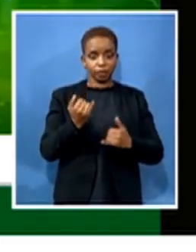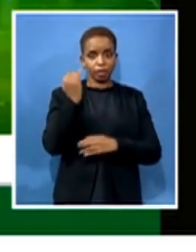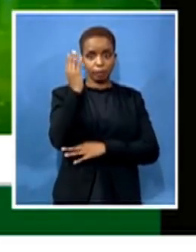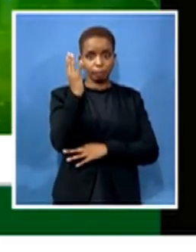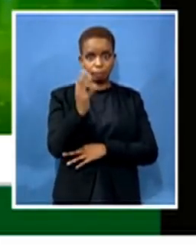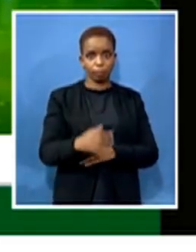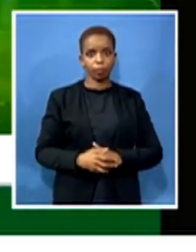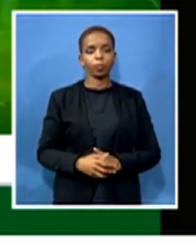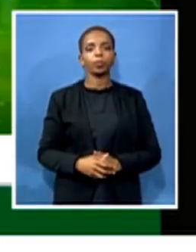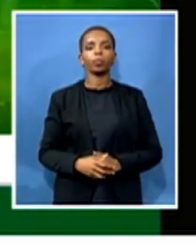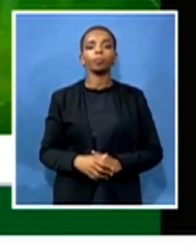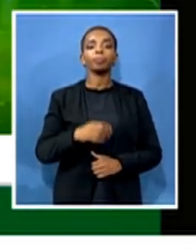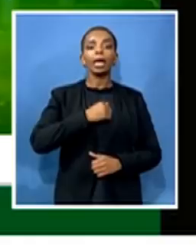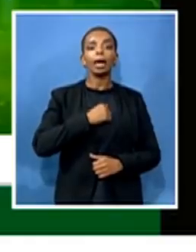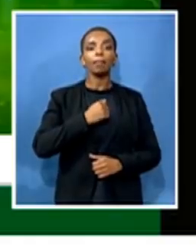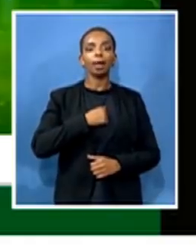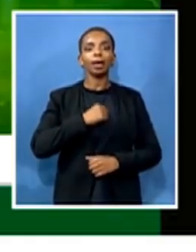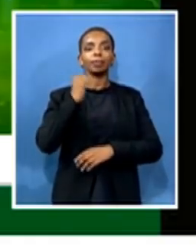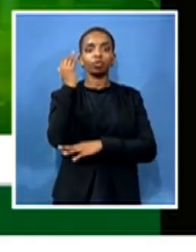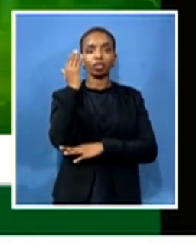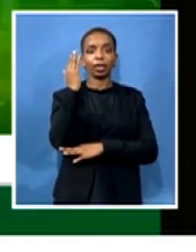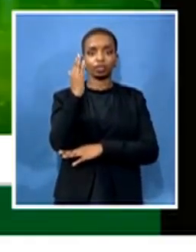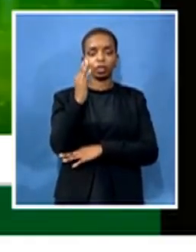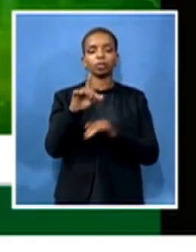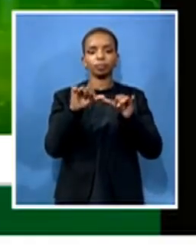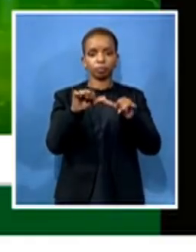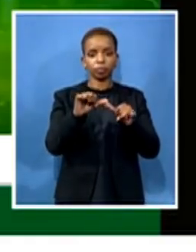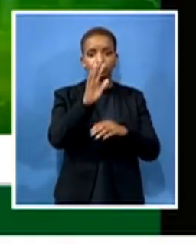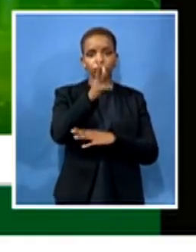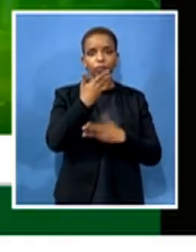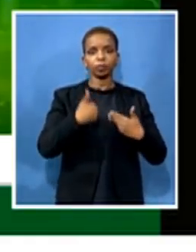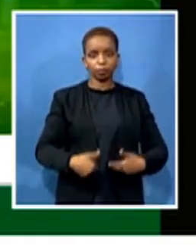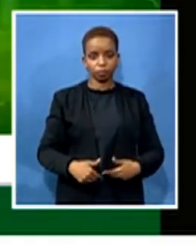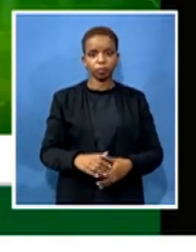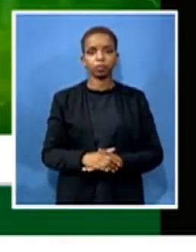Thank you. Thank you very much to honorable members.